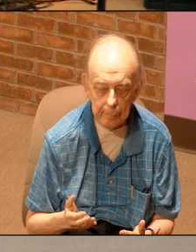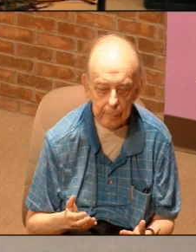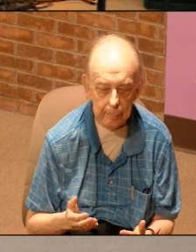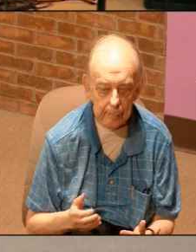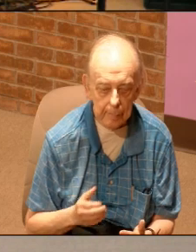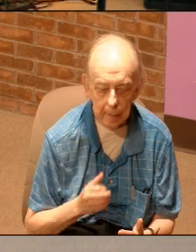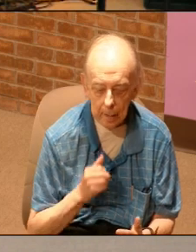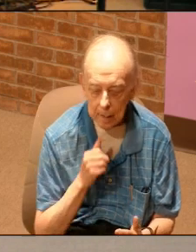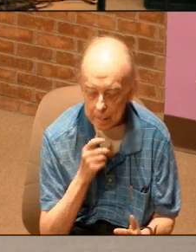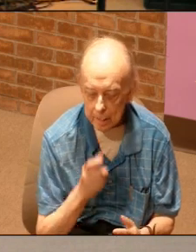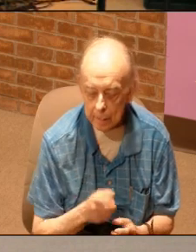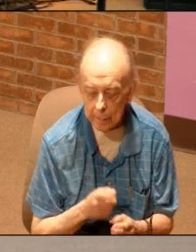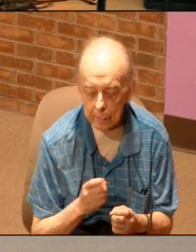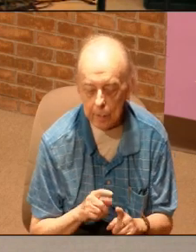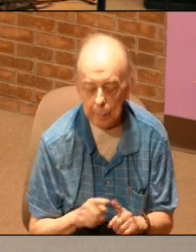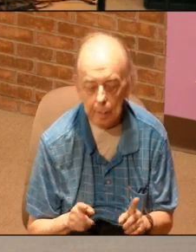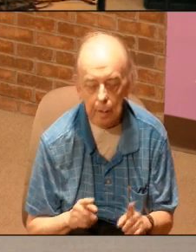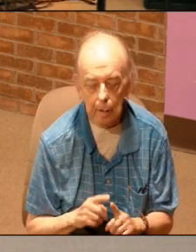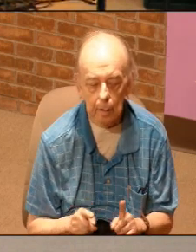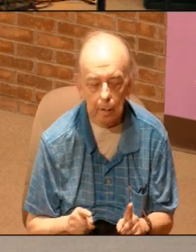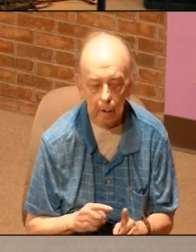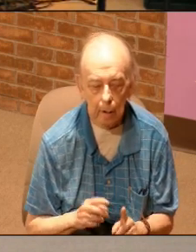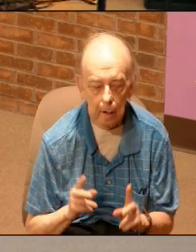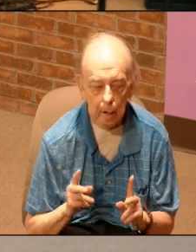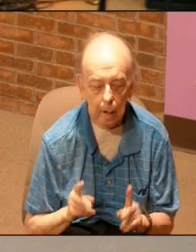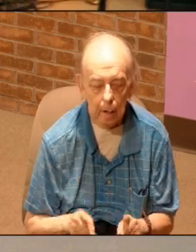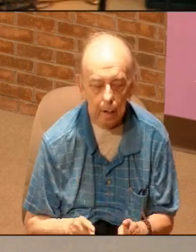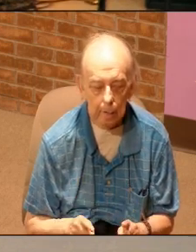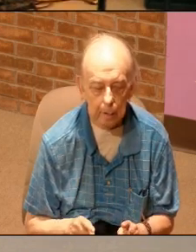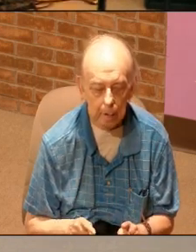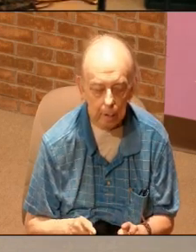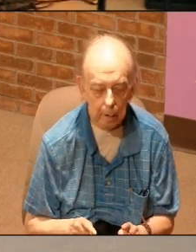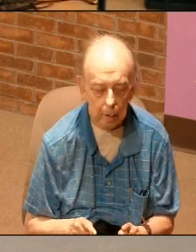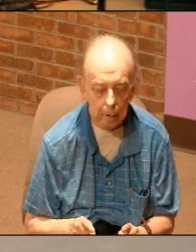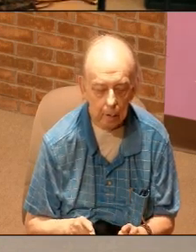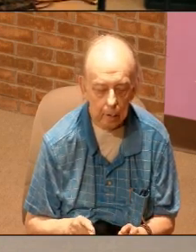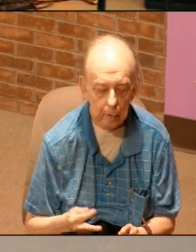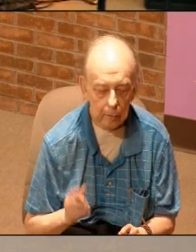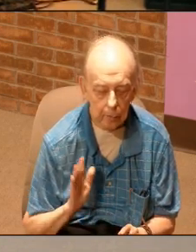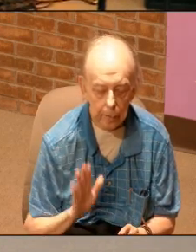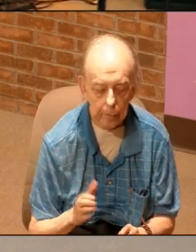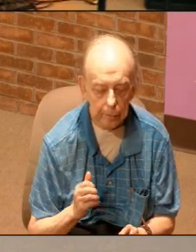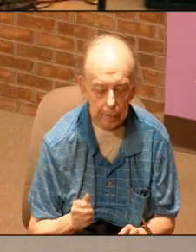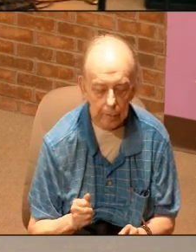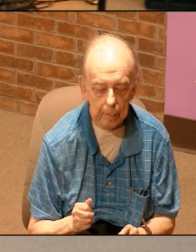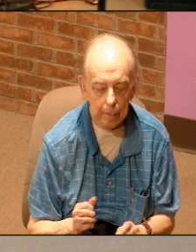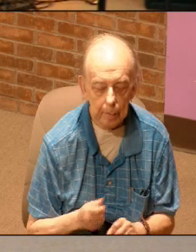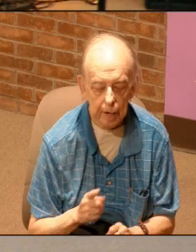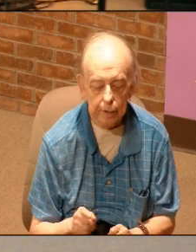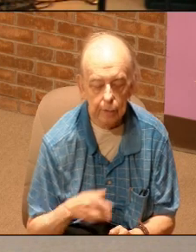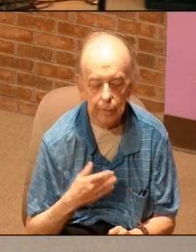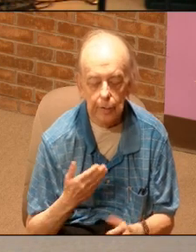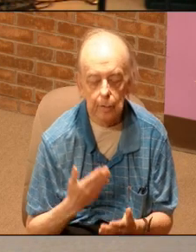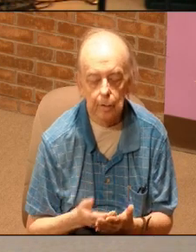Not a reward, but a personal return of yourself to make you feel good.